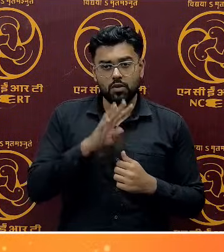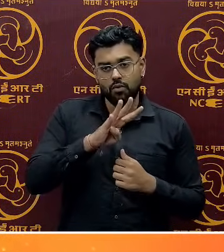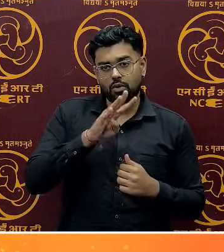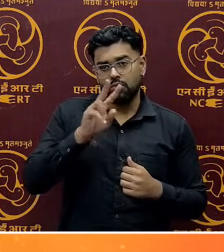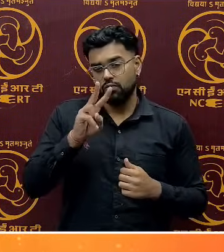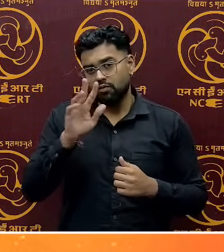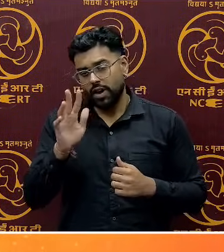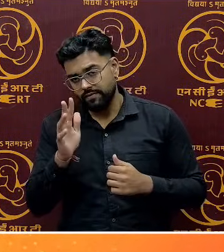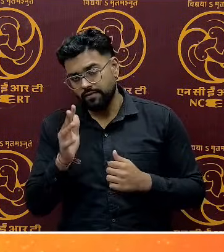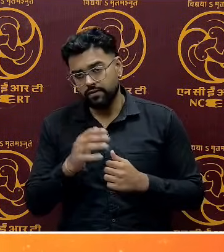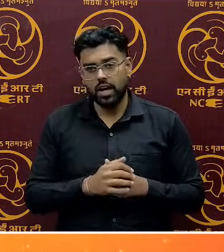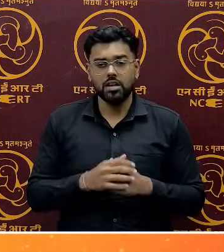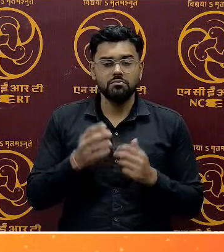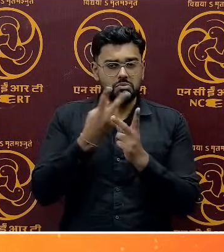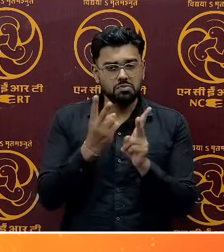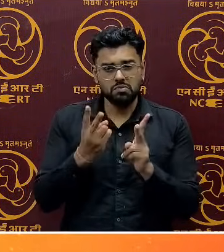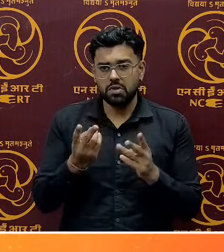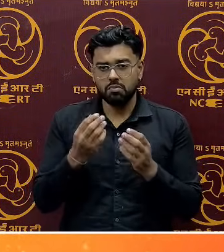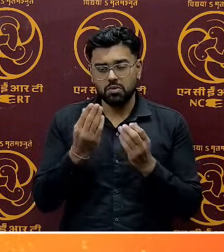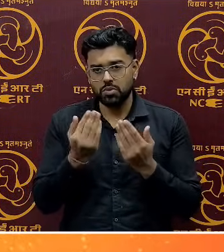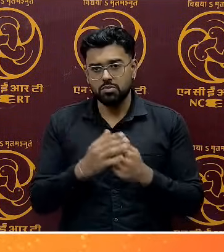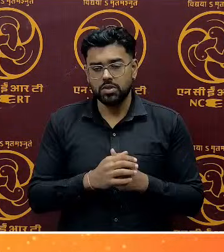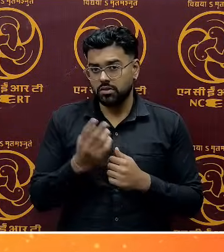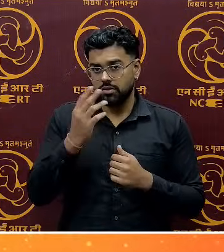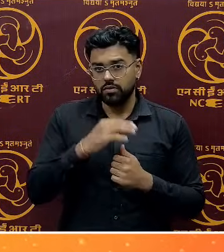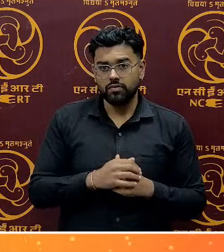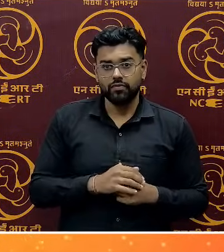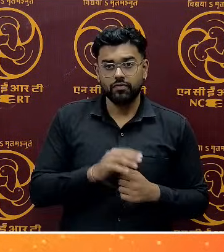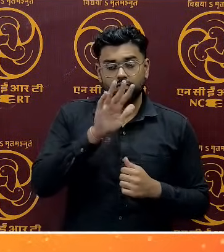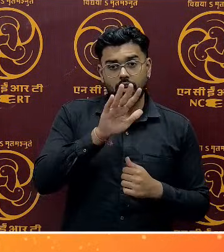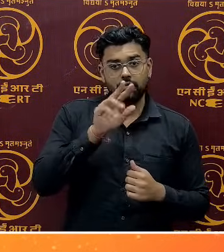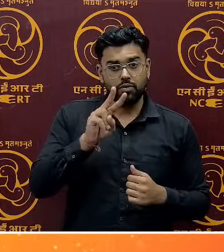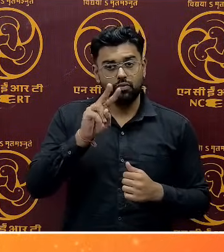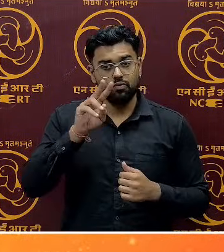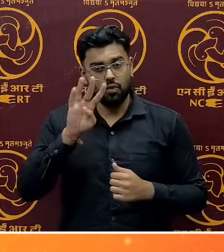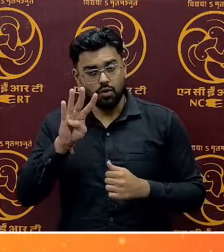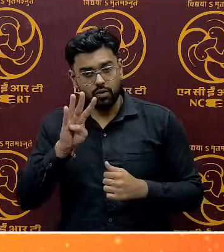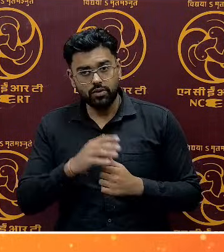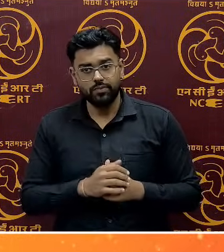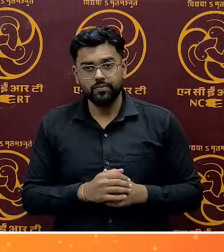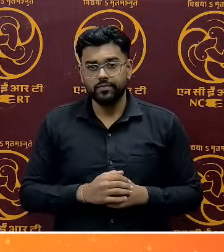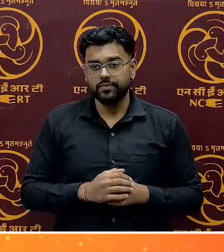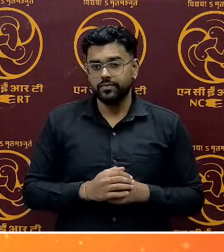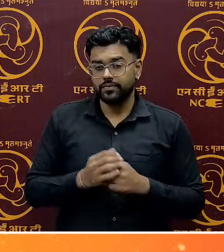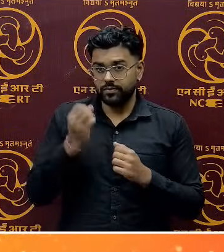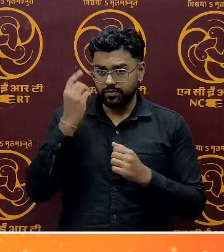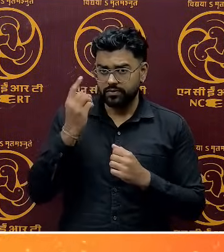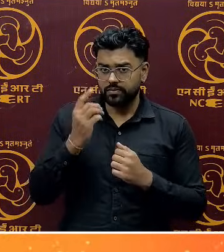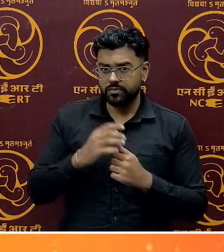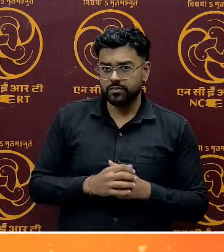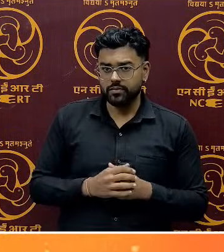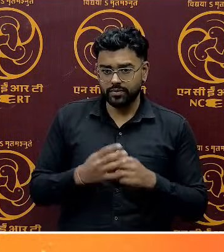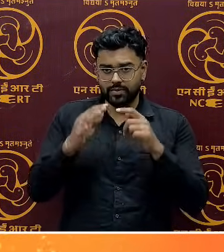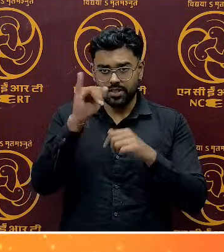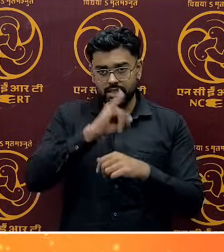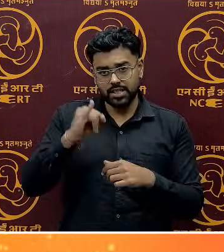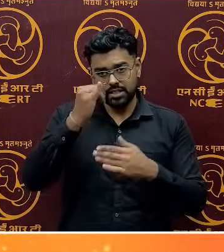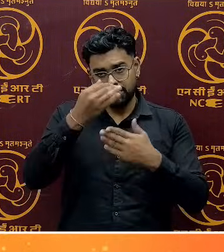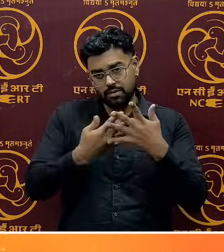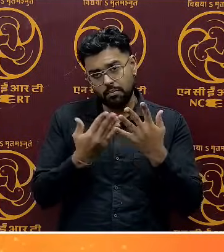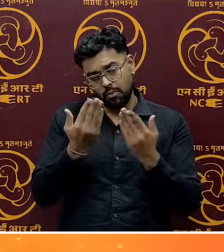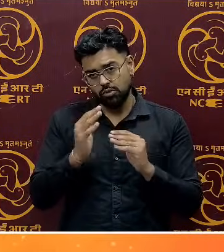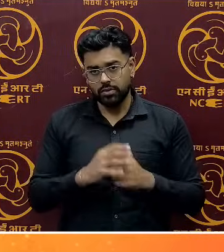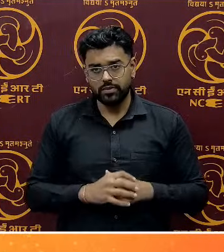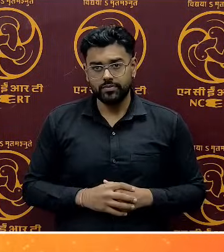2. What about 5, 2, 4 and 5, 4, 2? Understood? Yes. I think these 6 numbers are